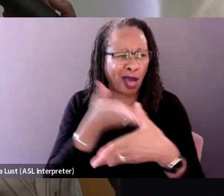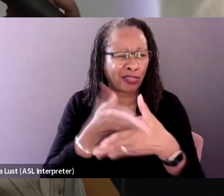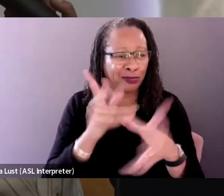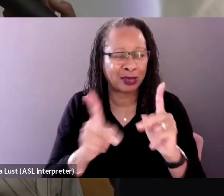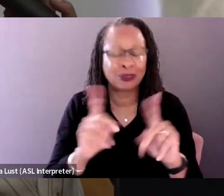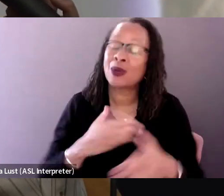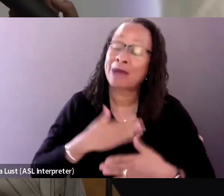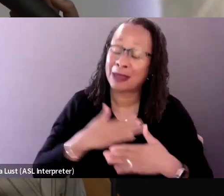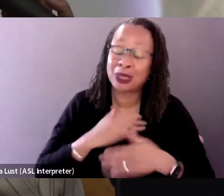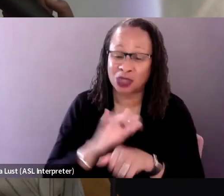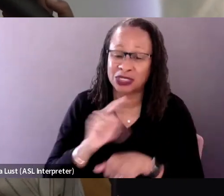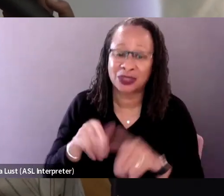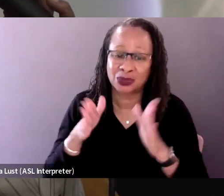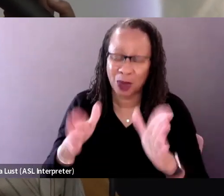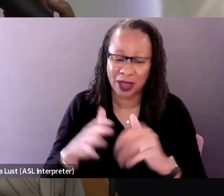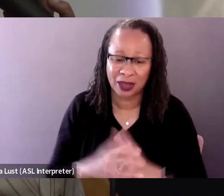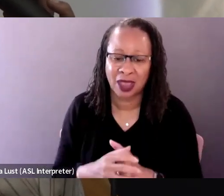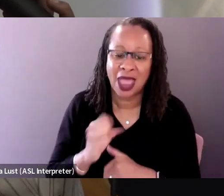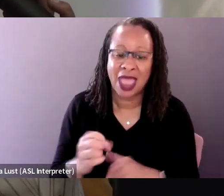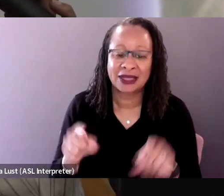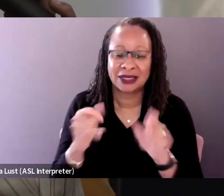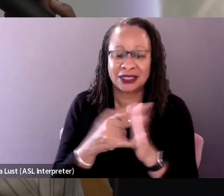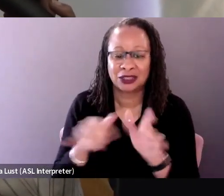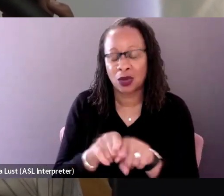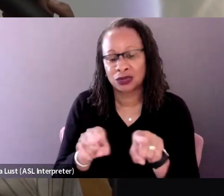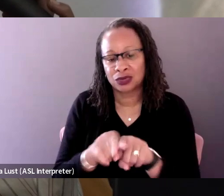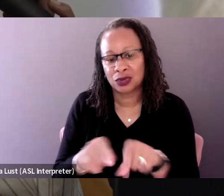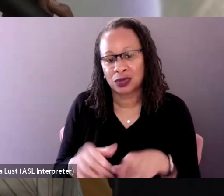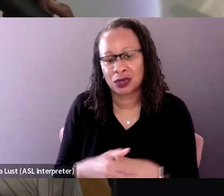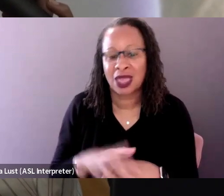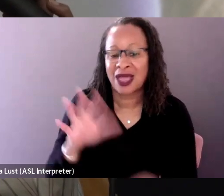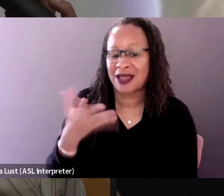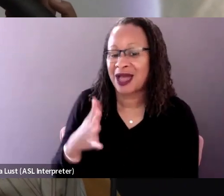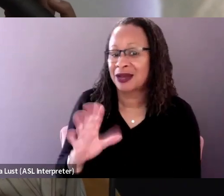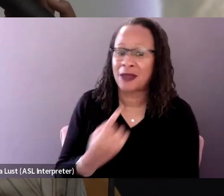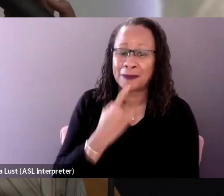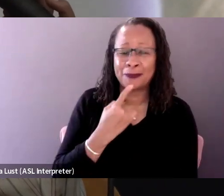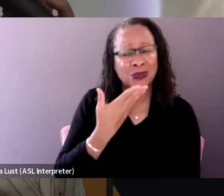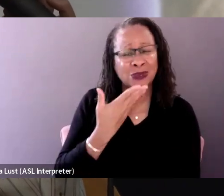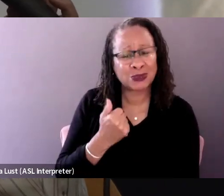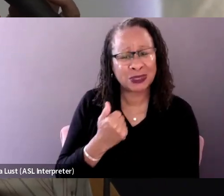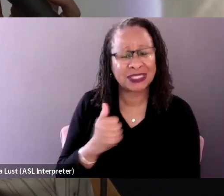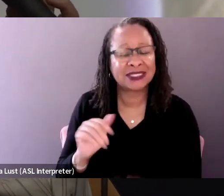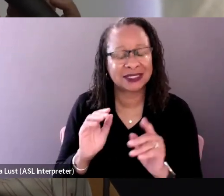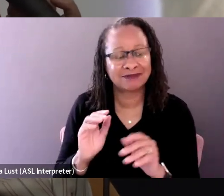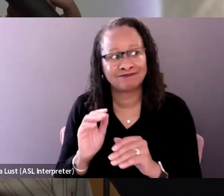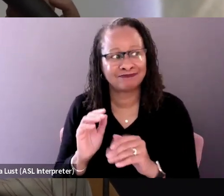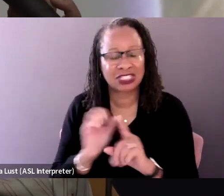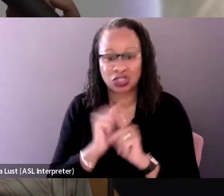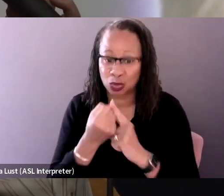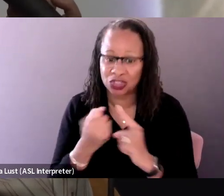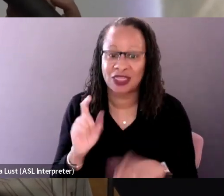way. And it's also, it's kind of a bittersweet thing, this realization